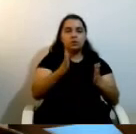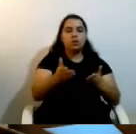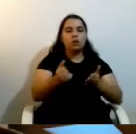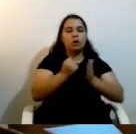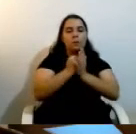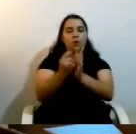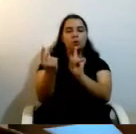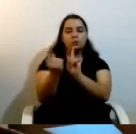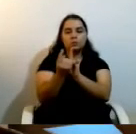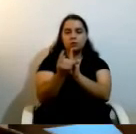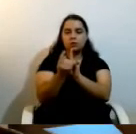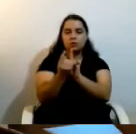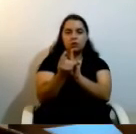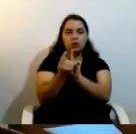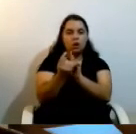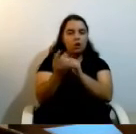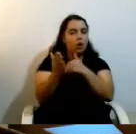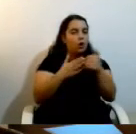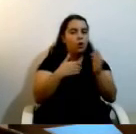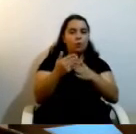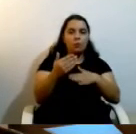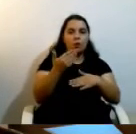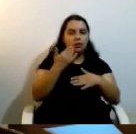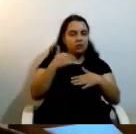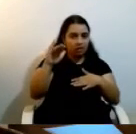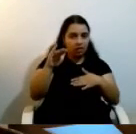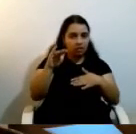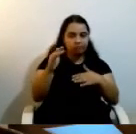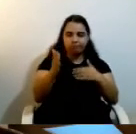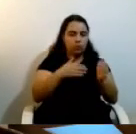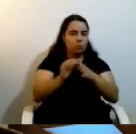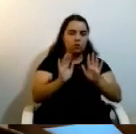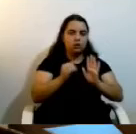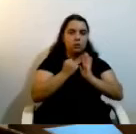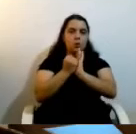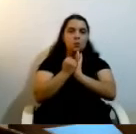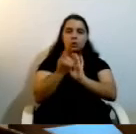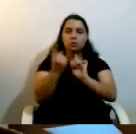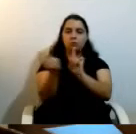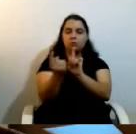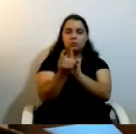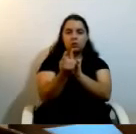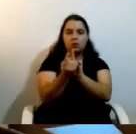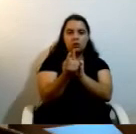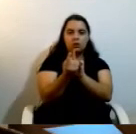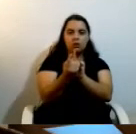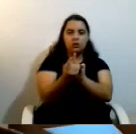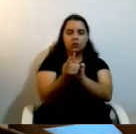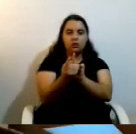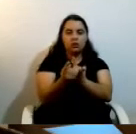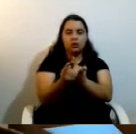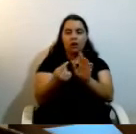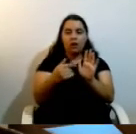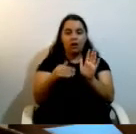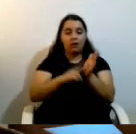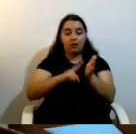regardless of age. Personal assistance is listed in the Convention as a human right.